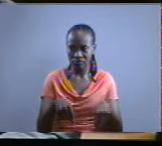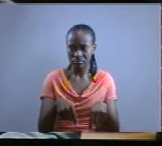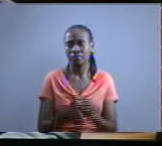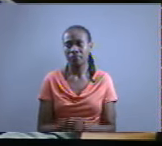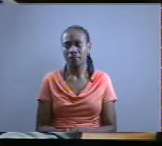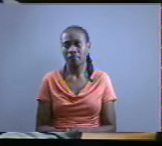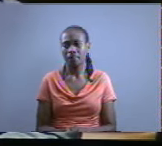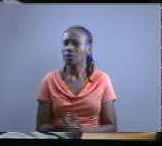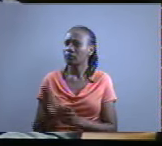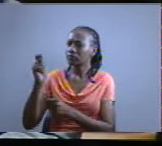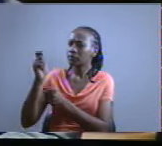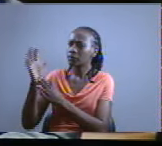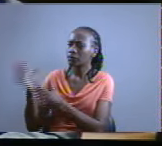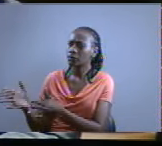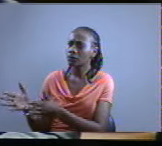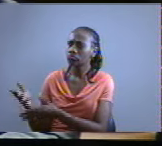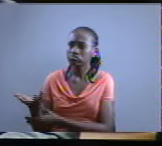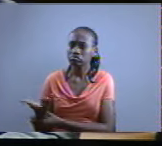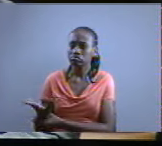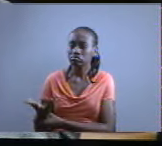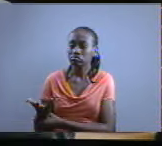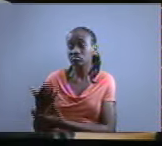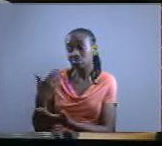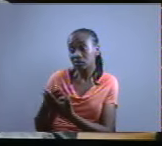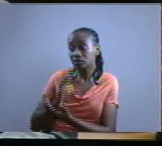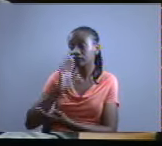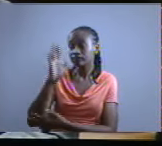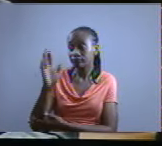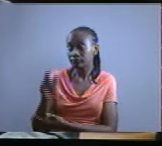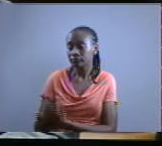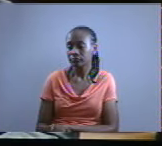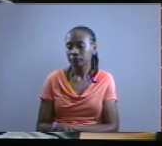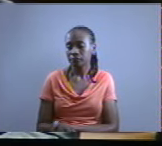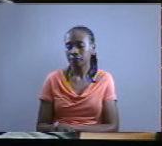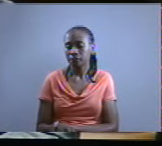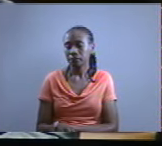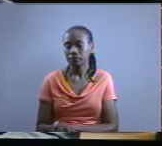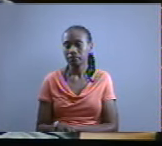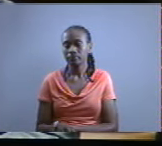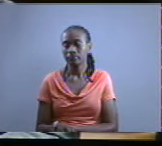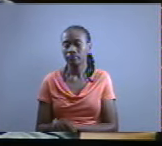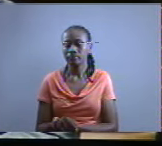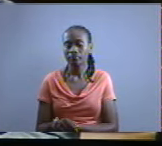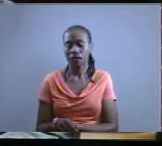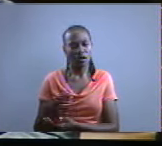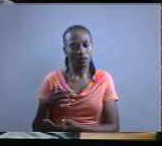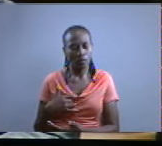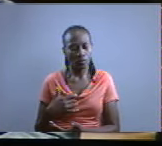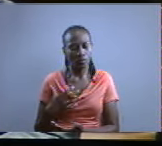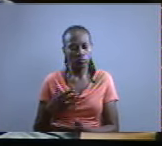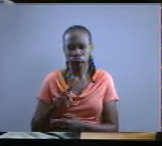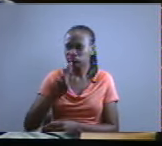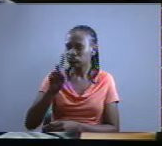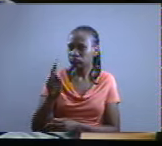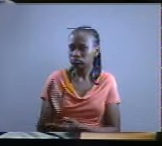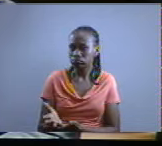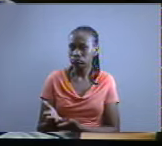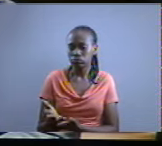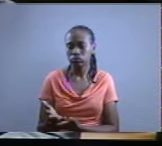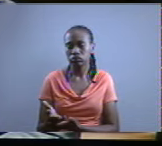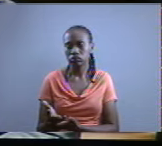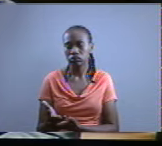Honourable Speaker, may I address you? Yes, ma'am. Please proceed. On a point of order, I just wanted to ask if the